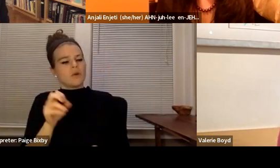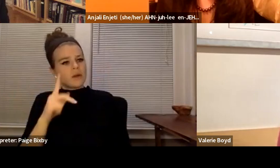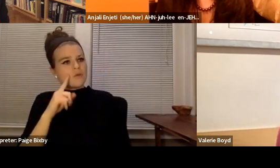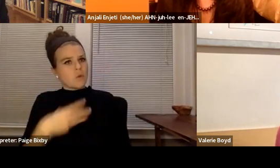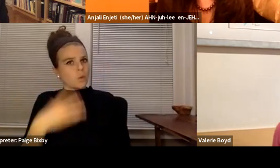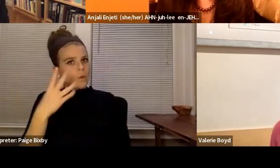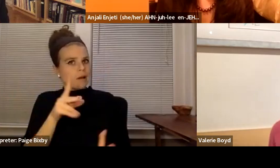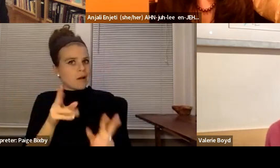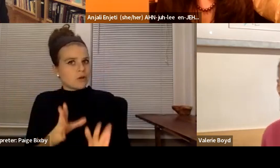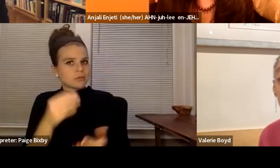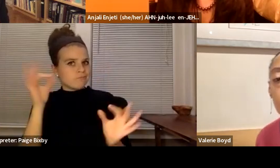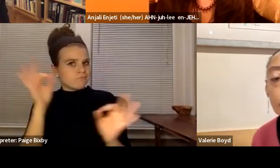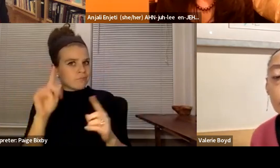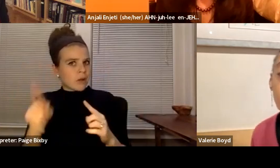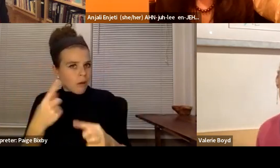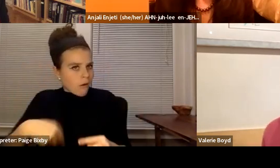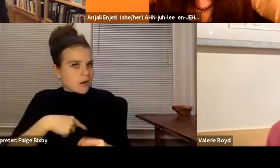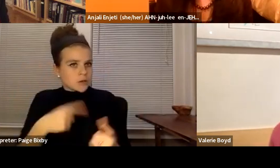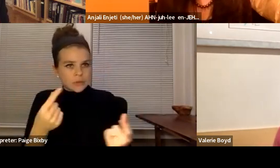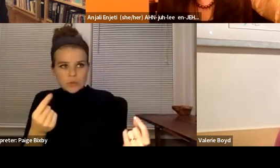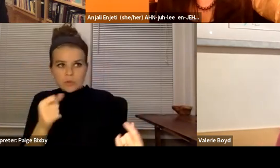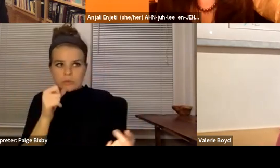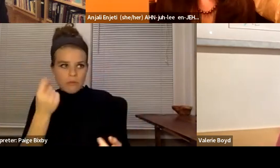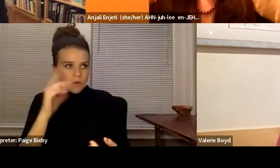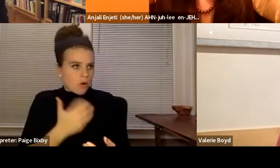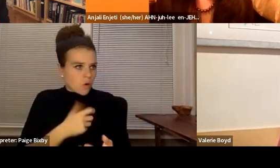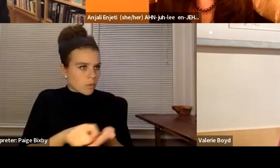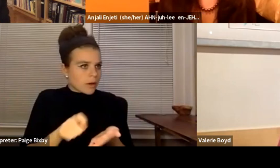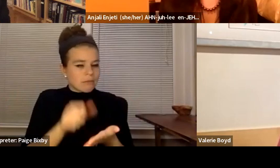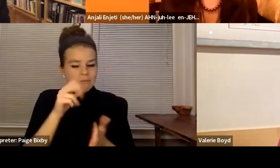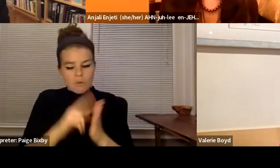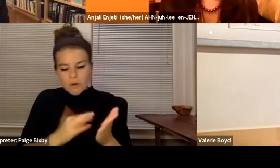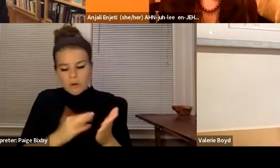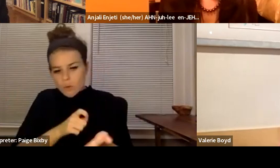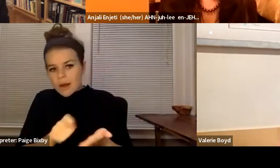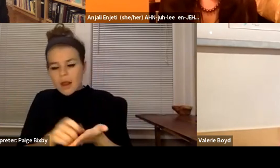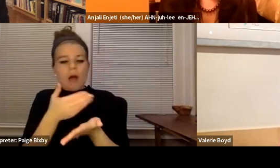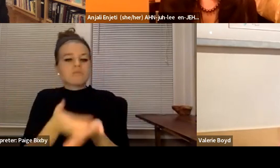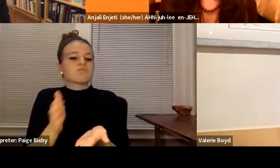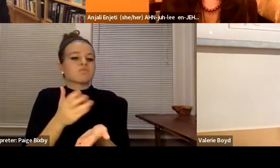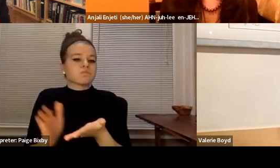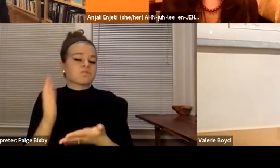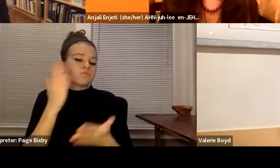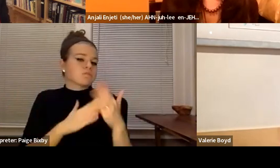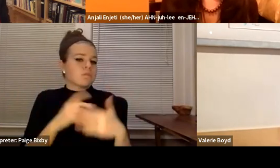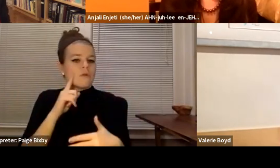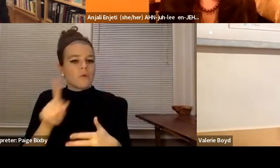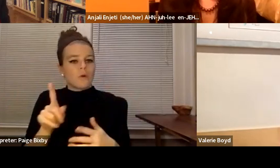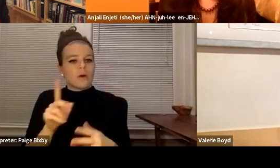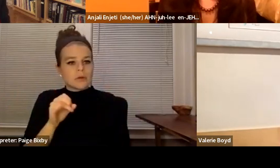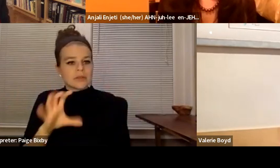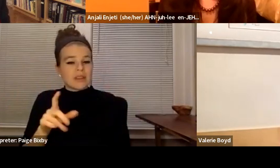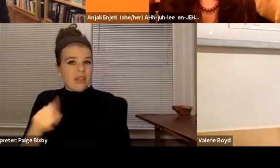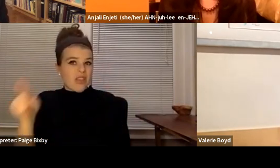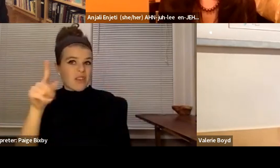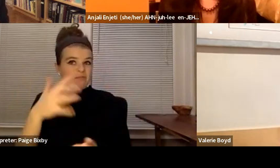not know anything about what we do, to not understand our writing, to not read our writing, to be dismissive of people of color. They have been the center of the